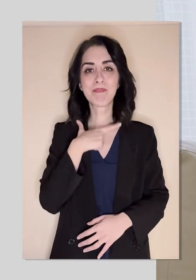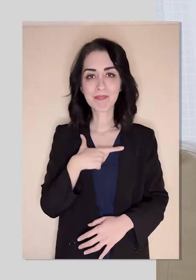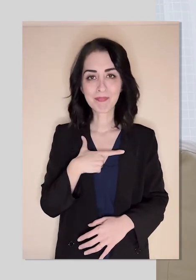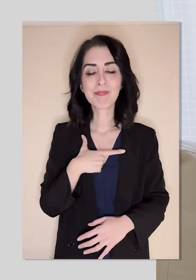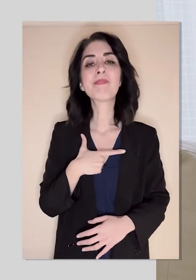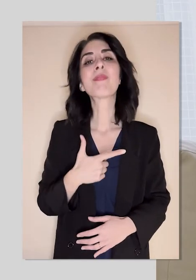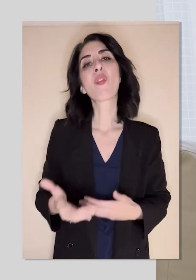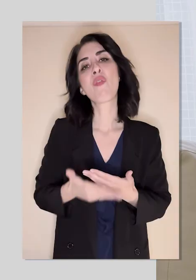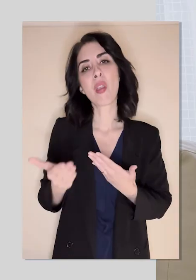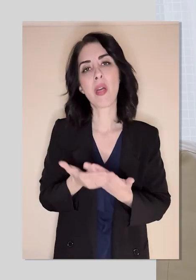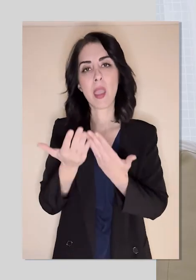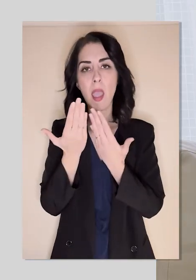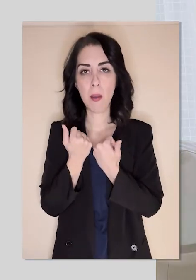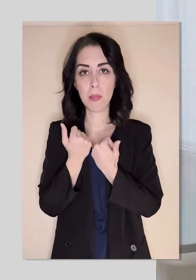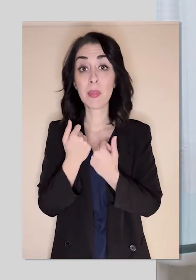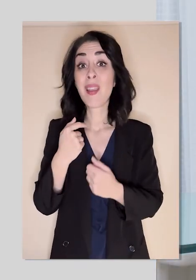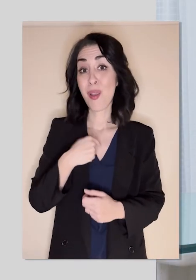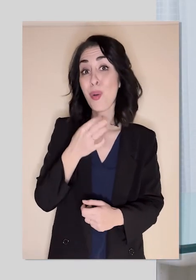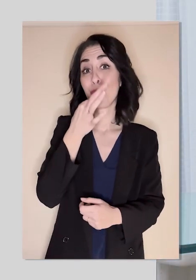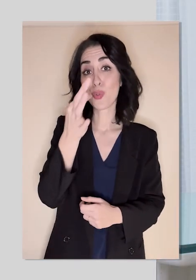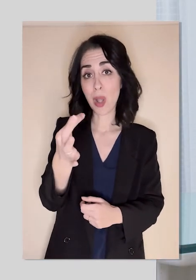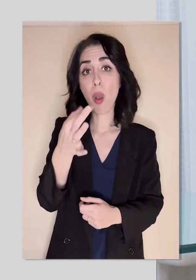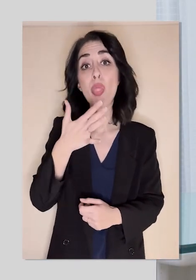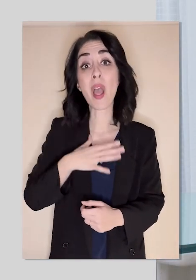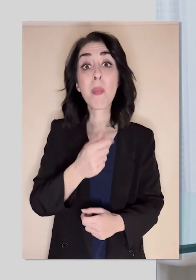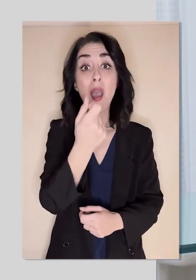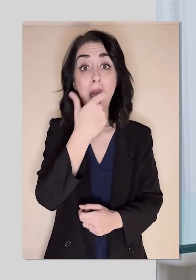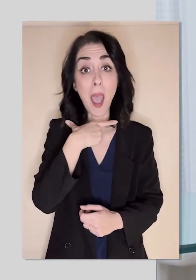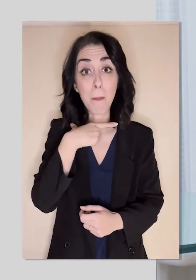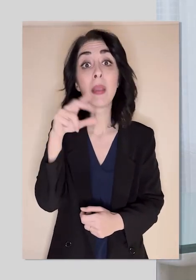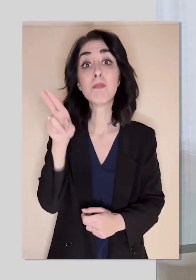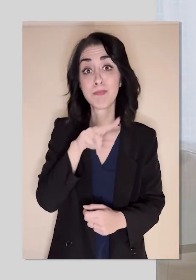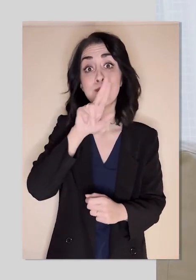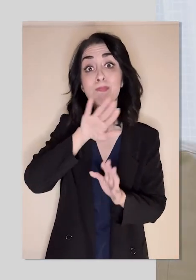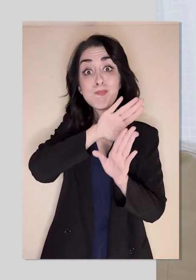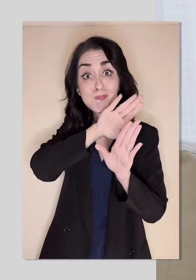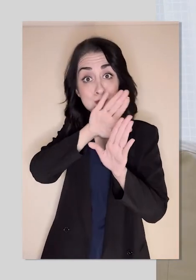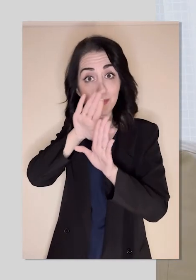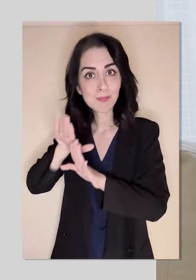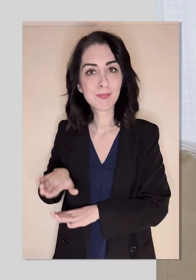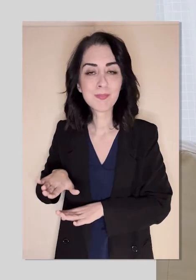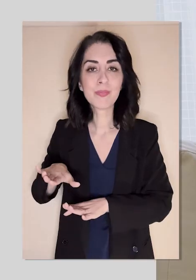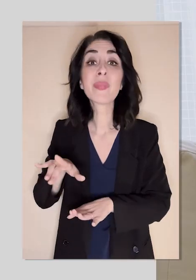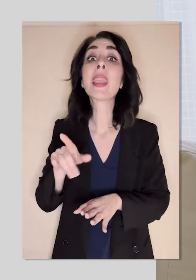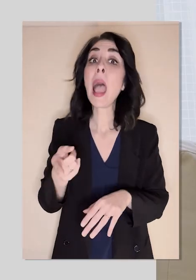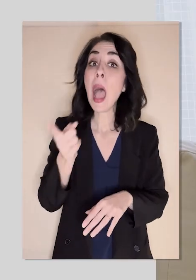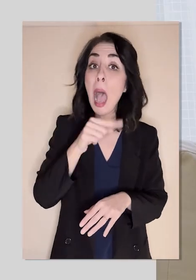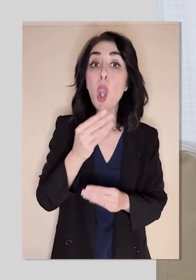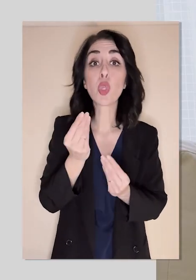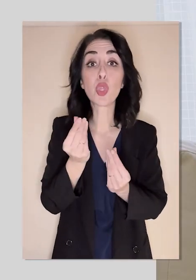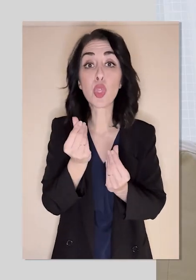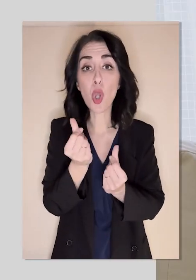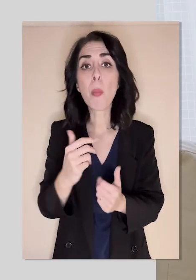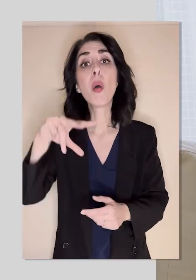your gastrointestinal tract and give you this medicine either as a nasal spray so it gets absorbed from